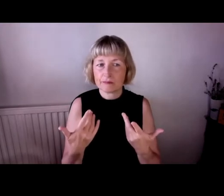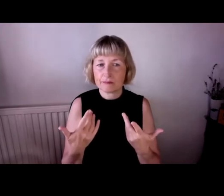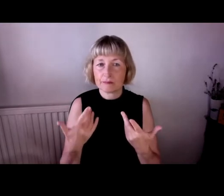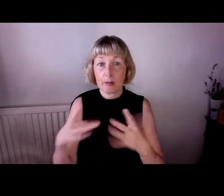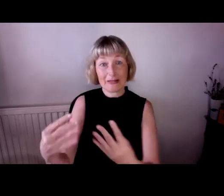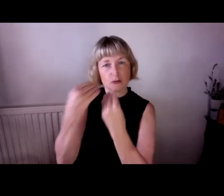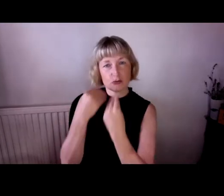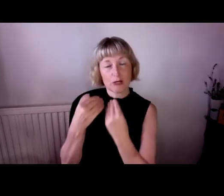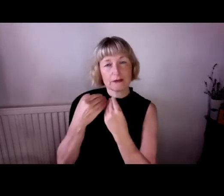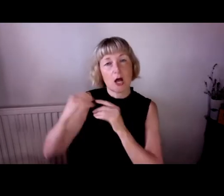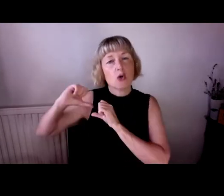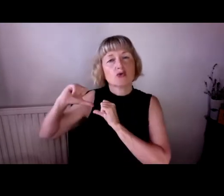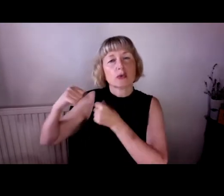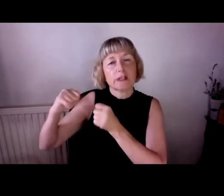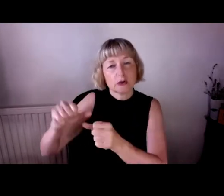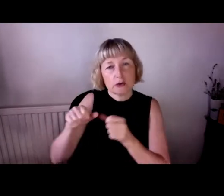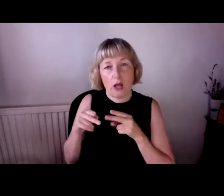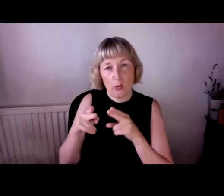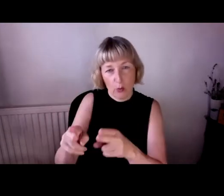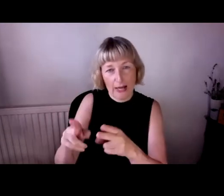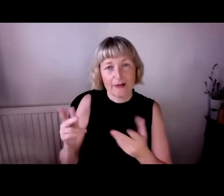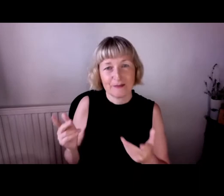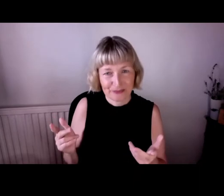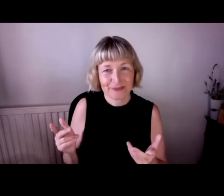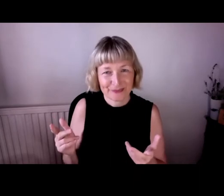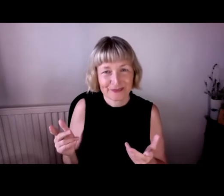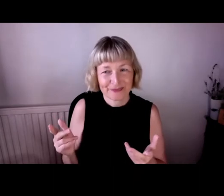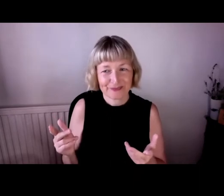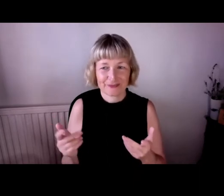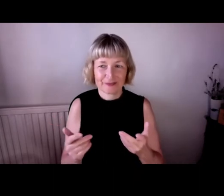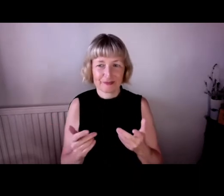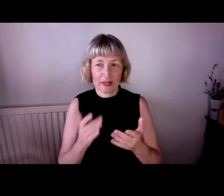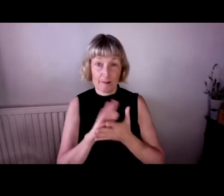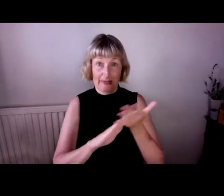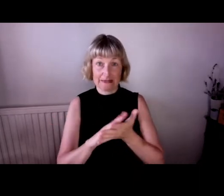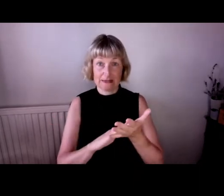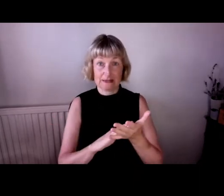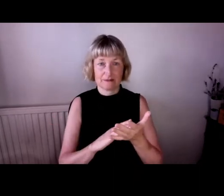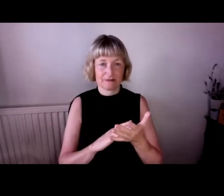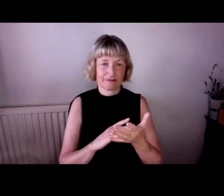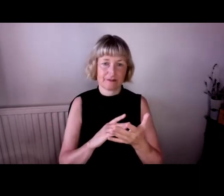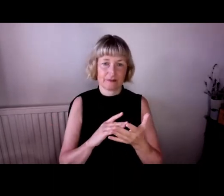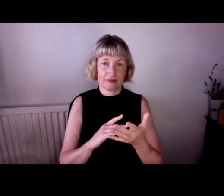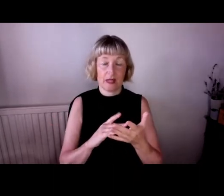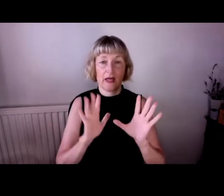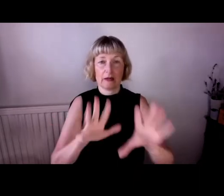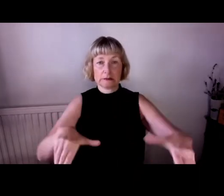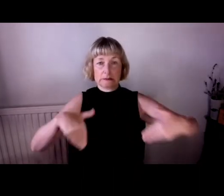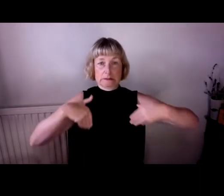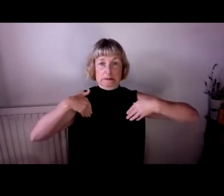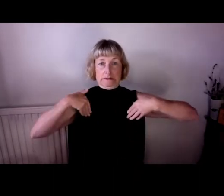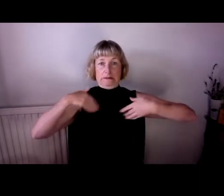in traditional description. Traditional description is description 101 is stay out of the way of the